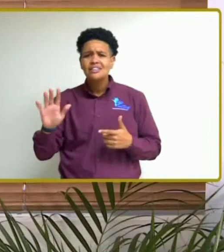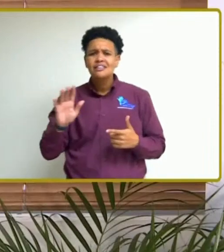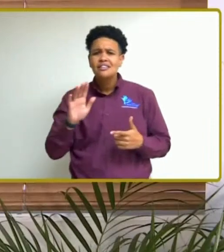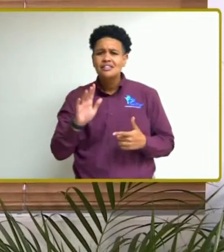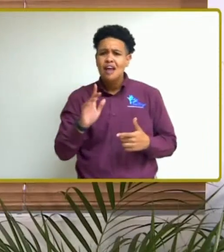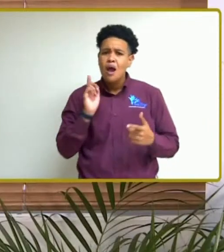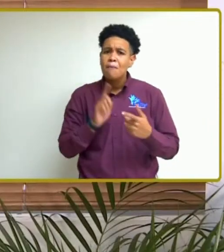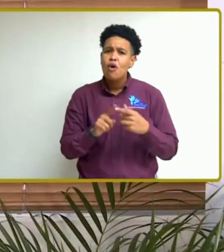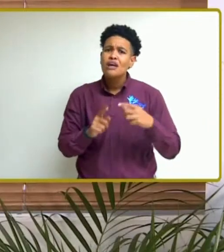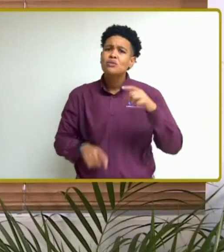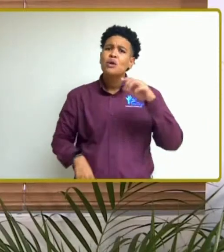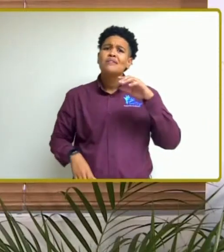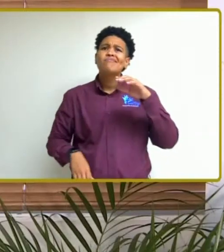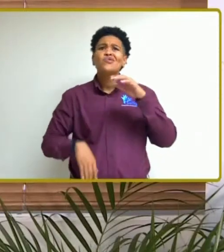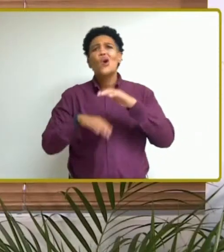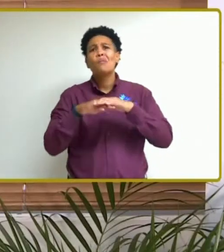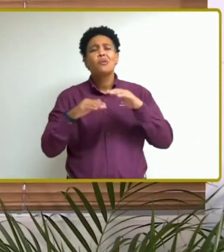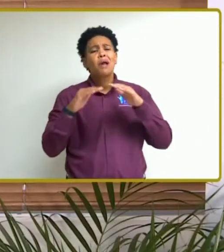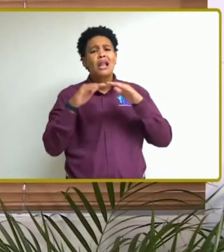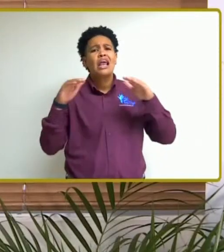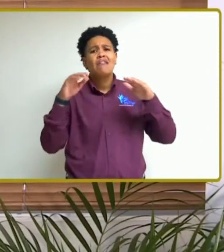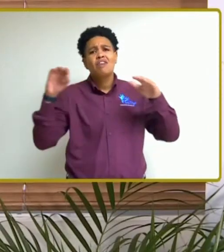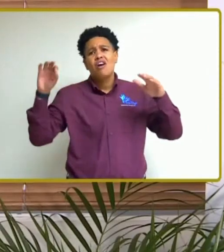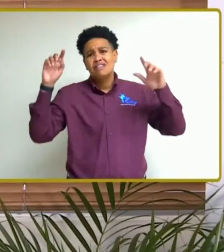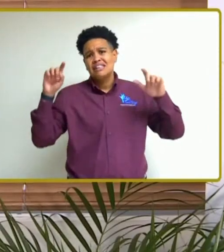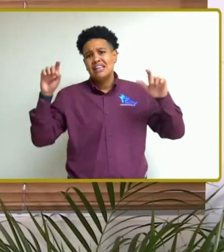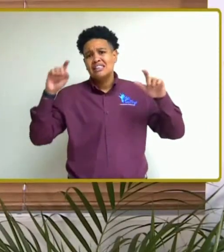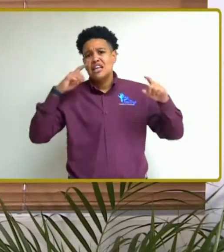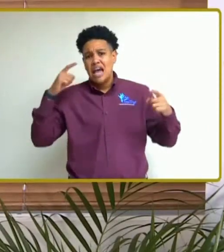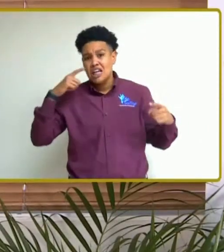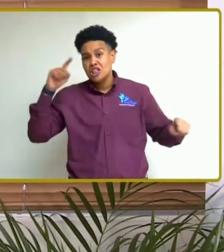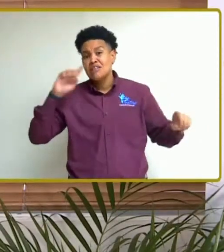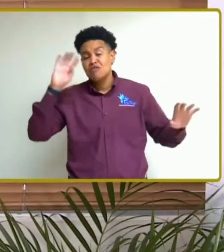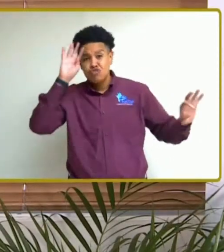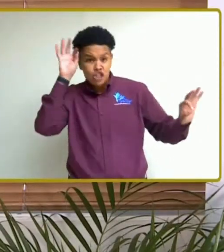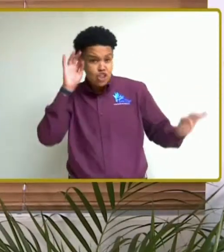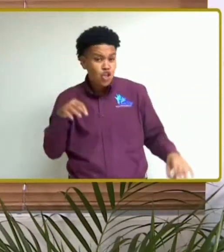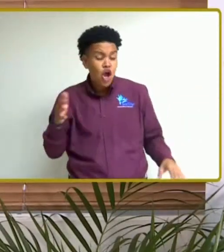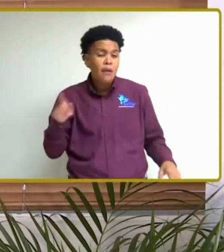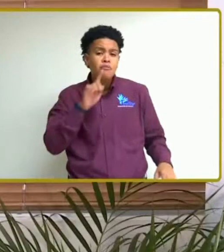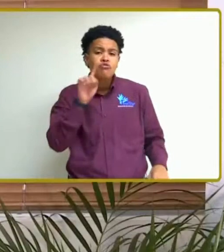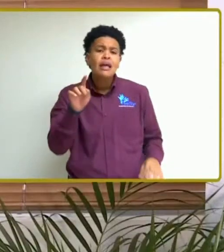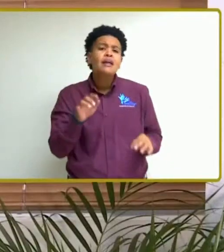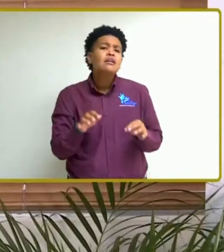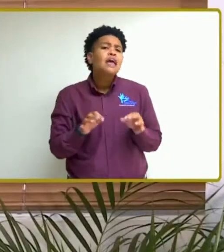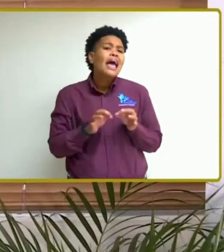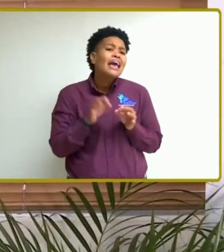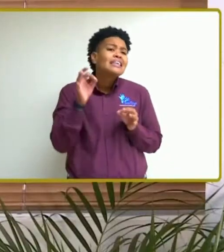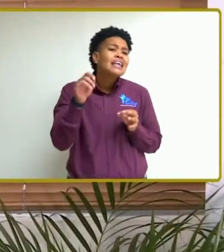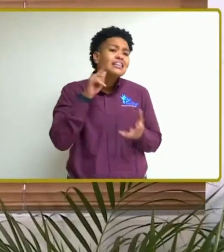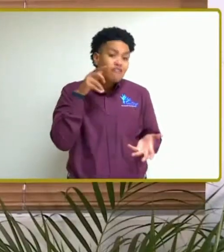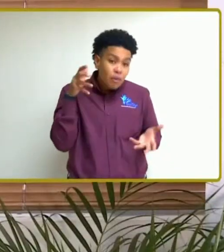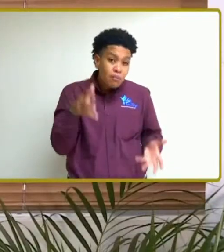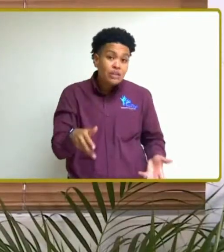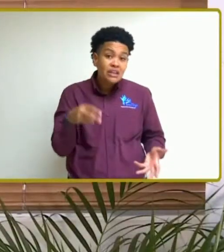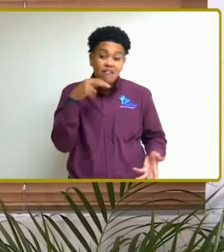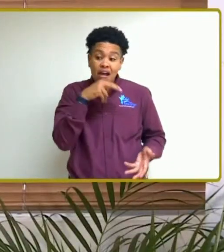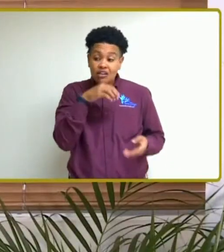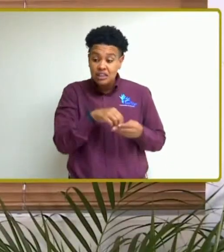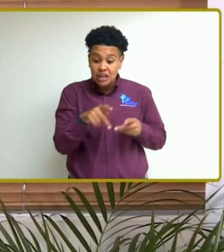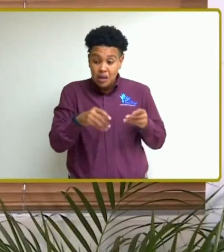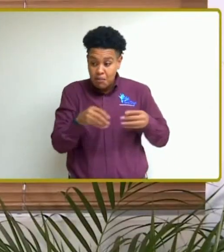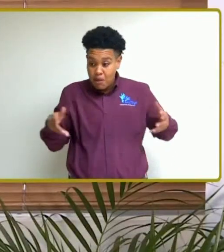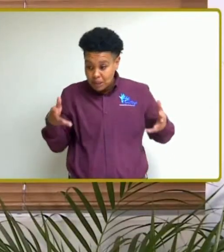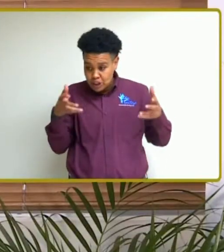optimal levels of testing are achieved in determining the extent of the presence of the virus within the